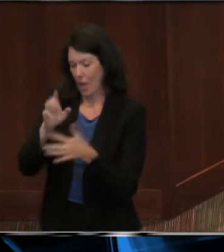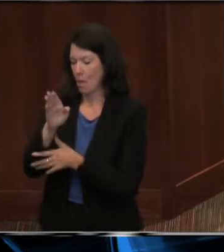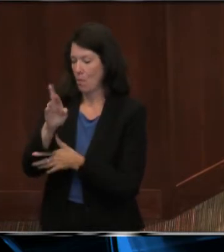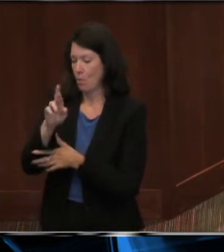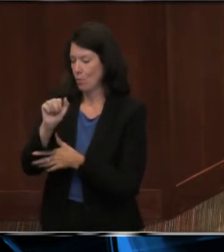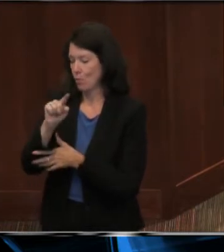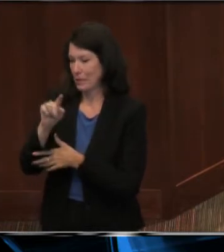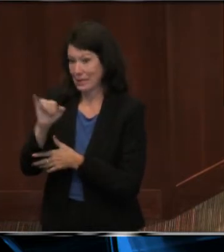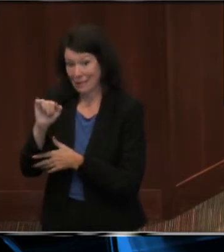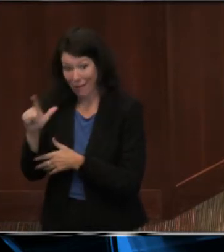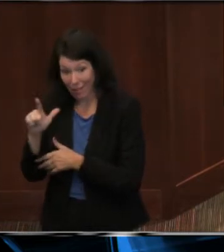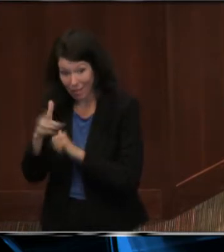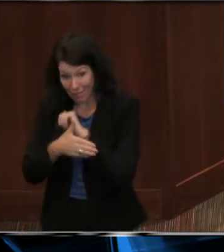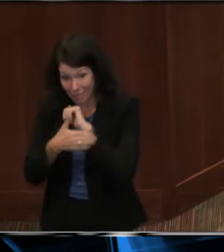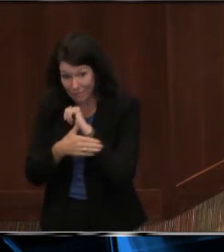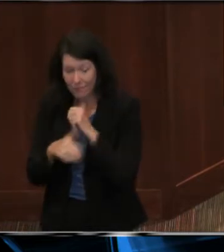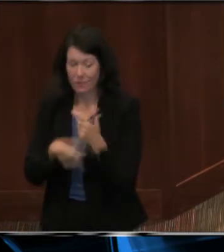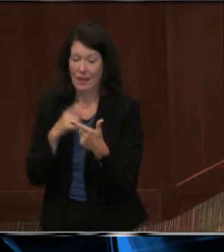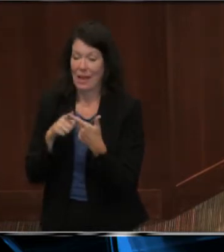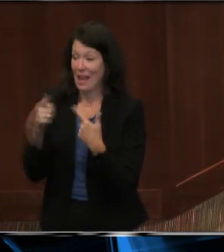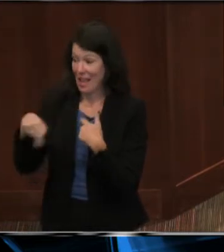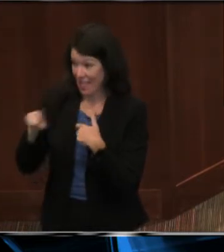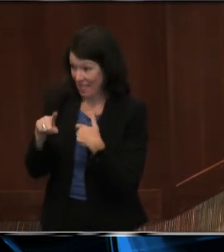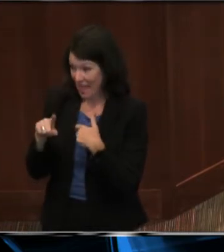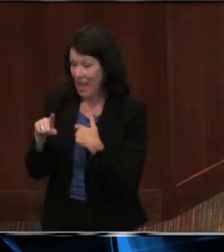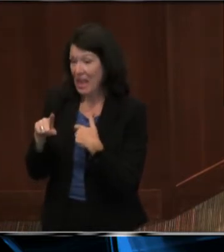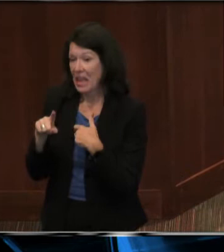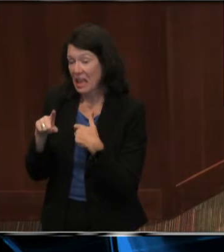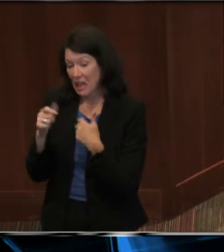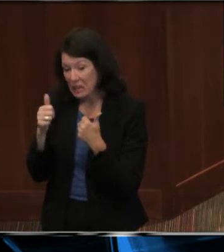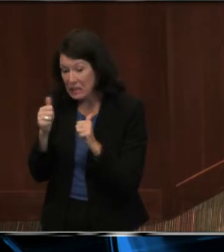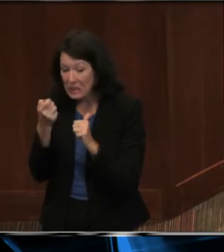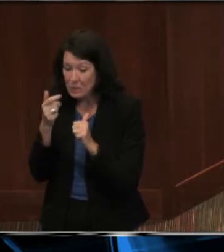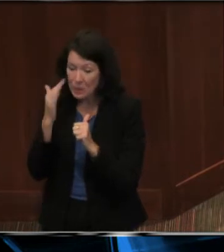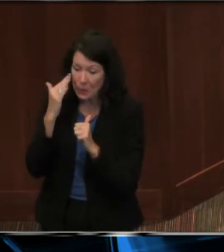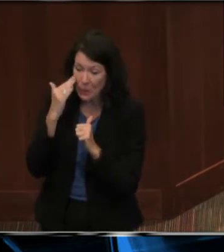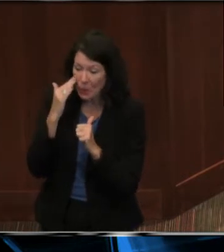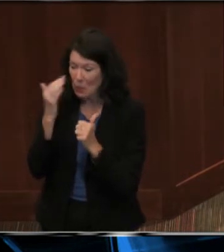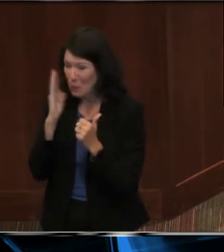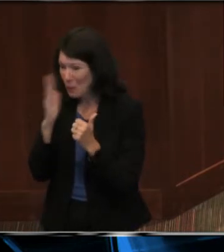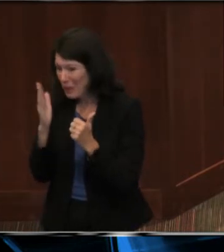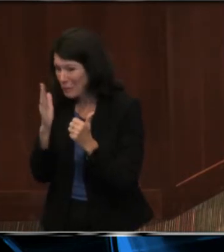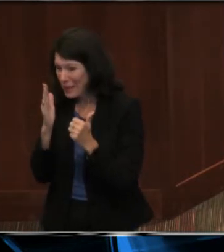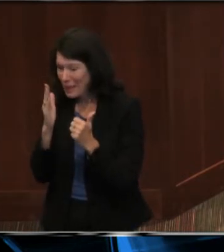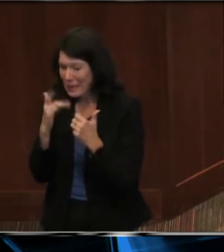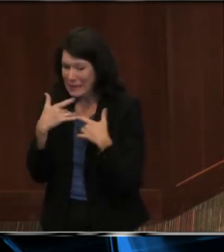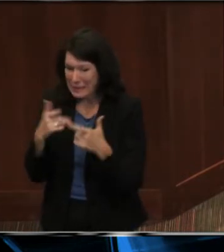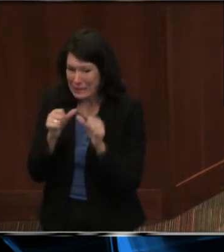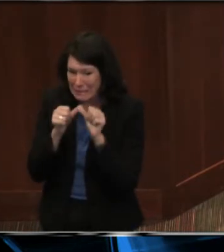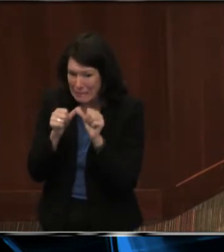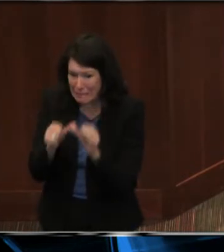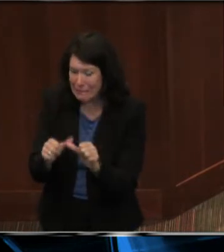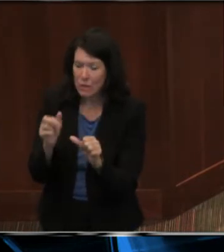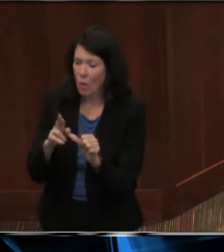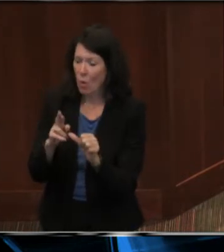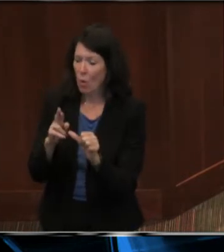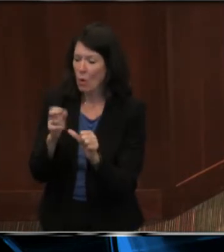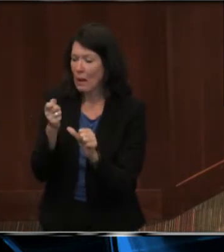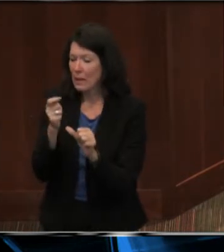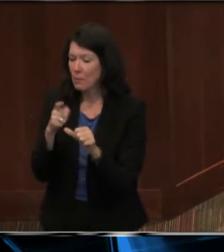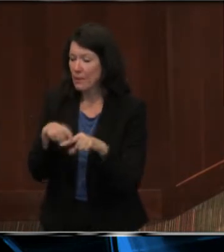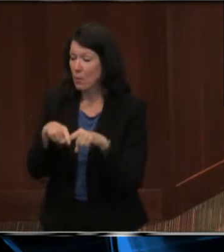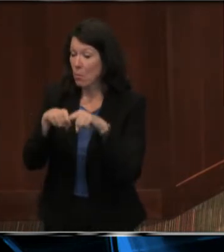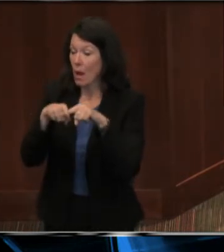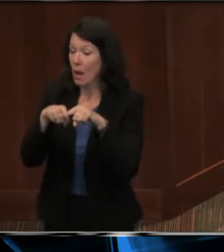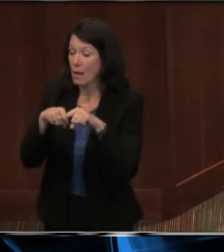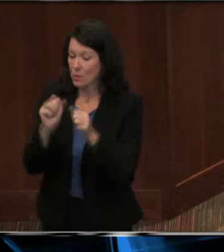Brazil, and they have begun to flatten a little bit. It's a little early to know if this is going to be a trend or it's just kind of like a little